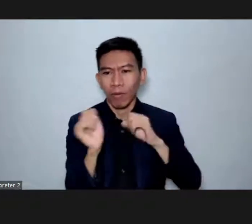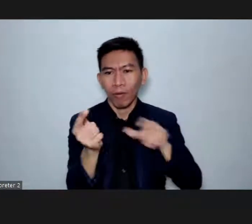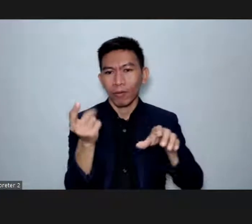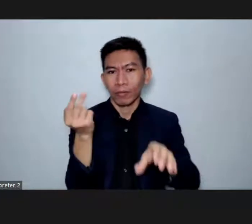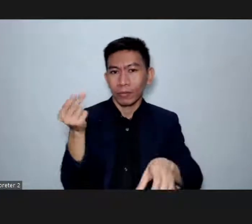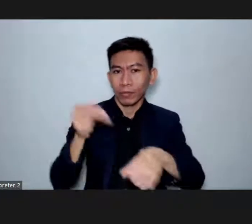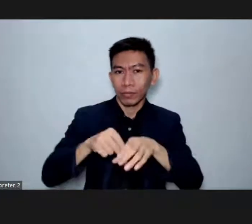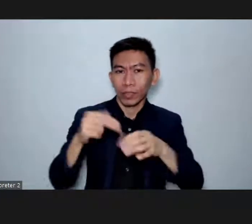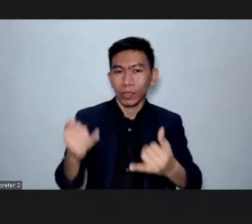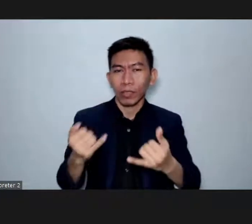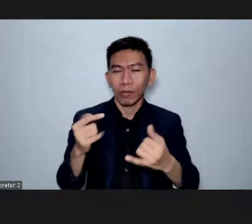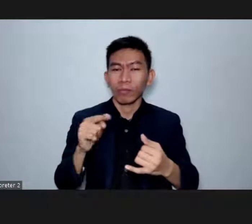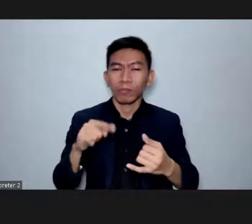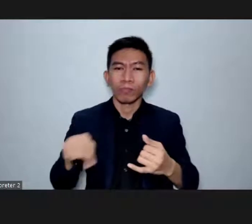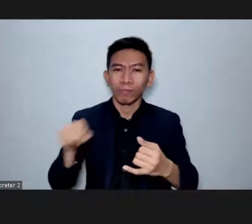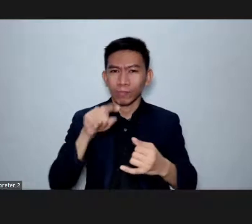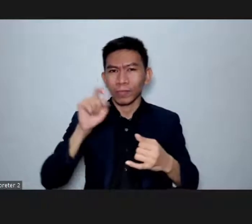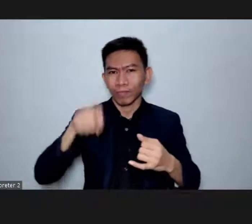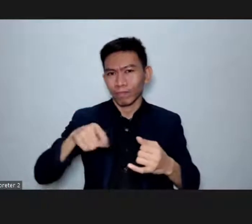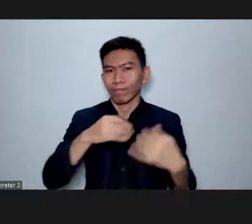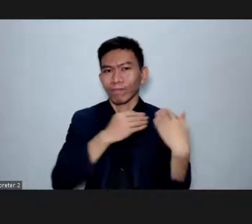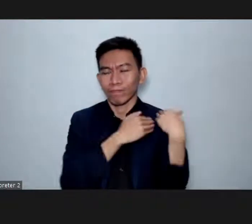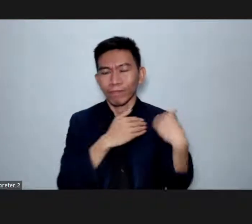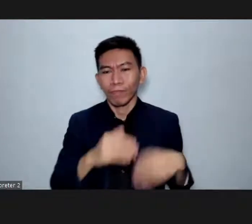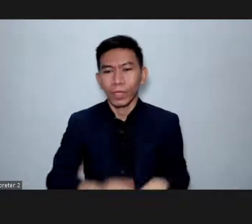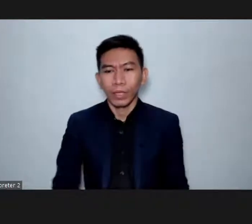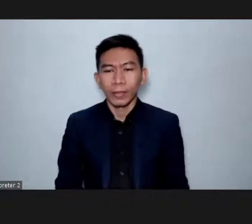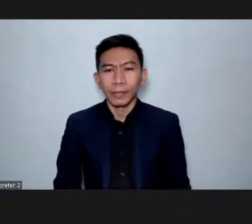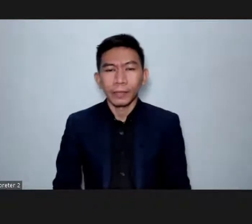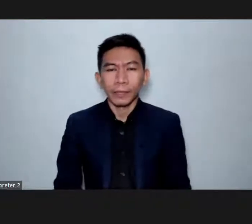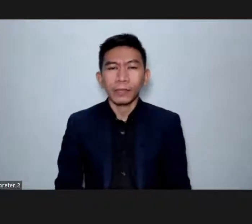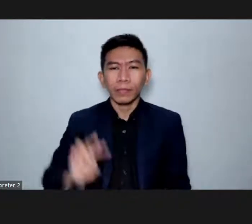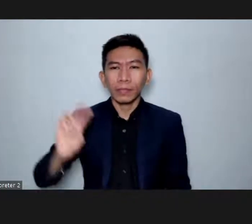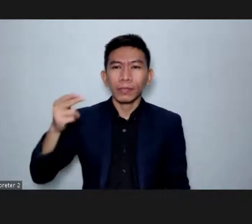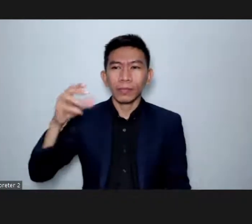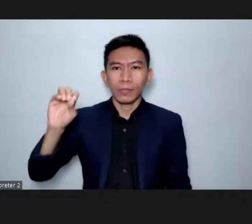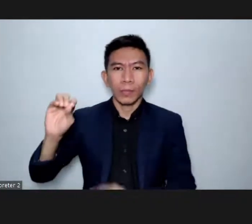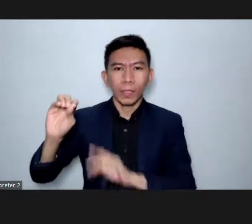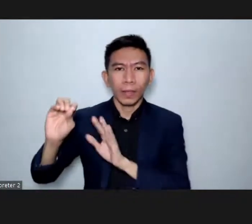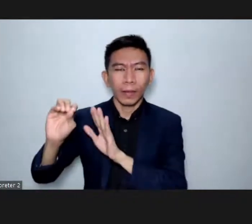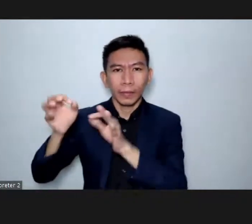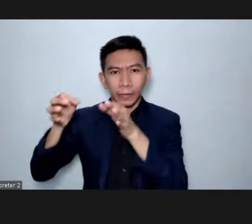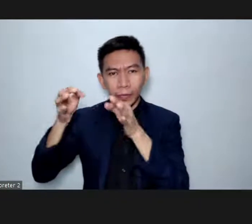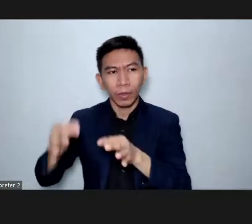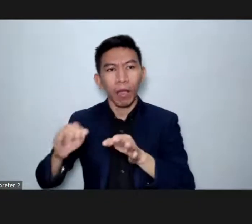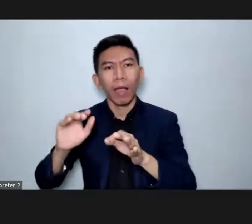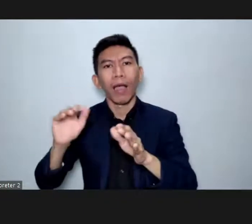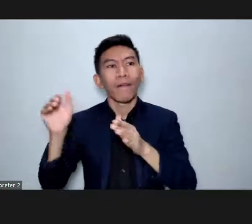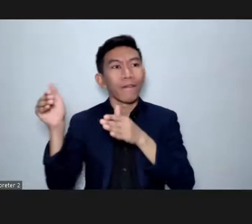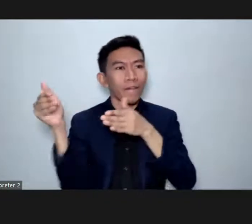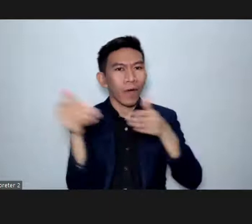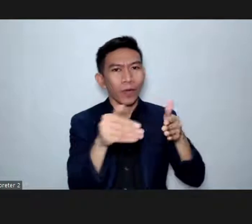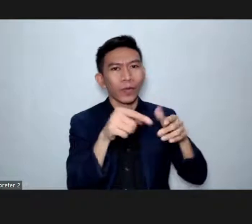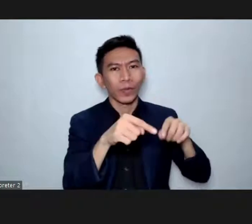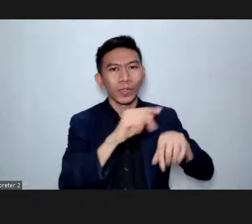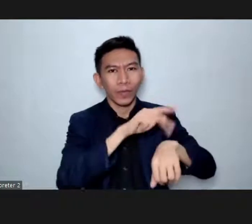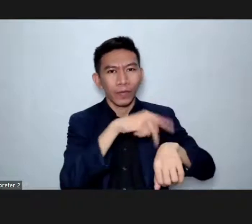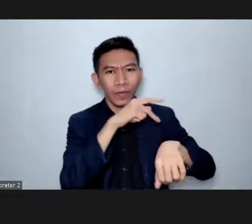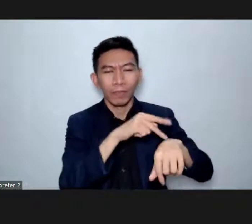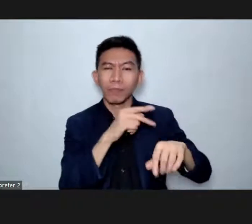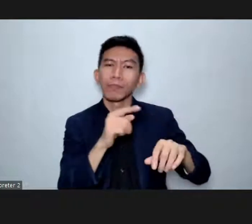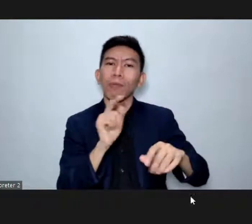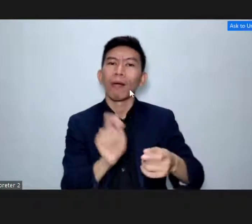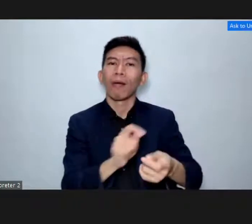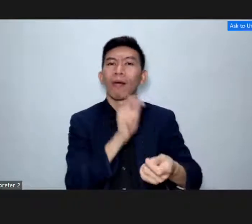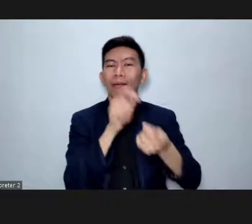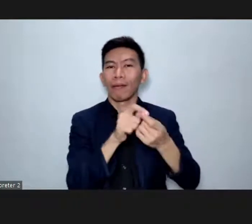to carry. The WHO also decision to make the Philippines as a focus country also came at a perfect time, as